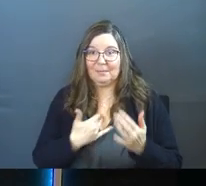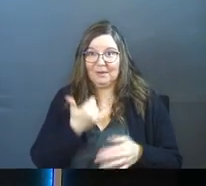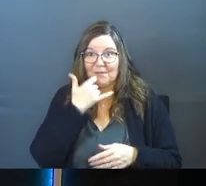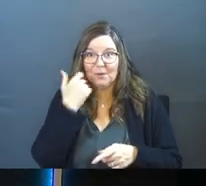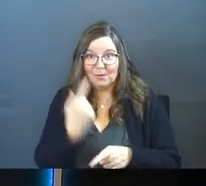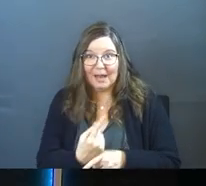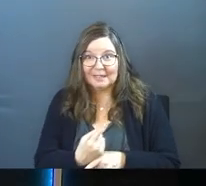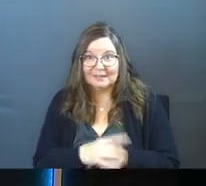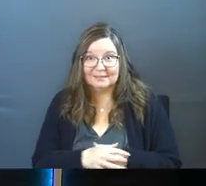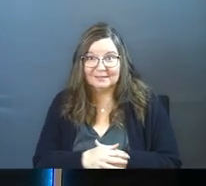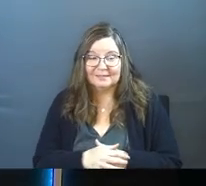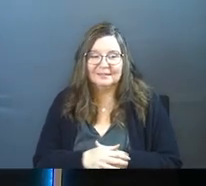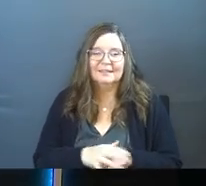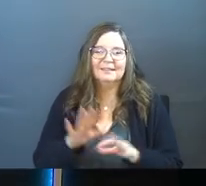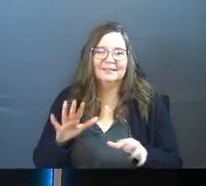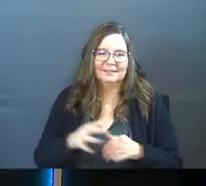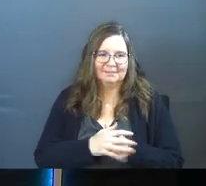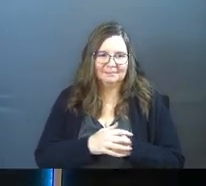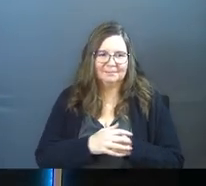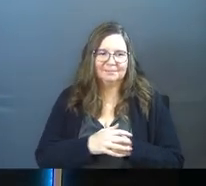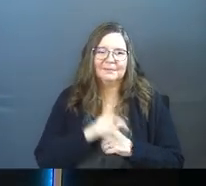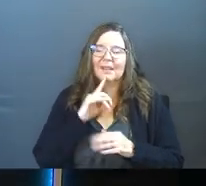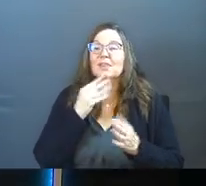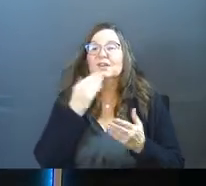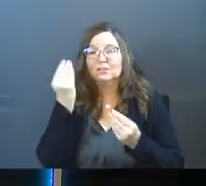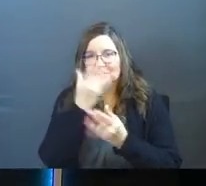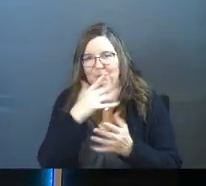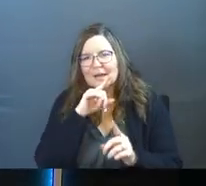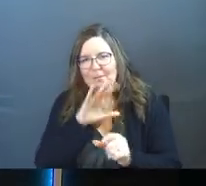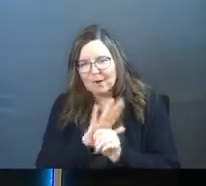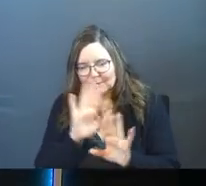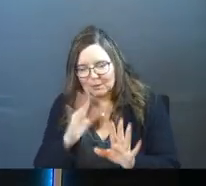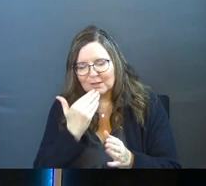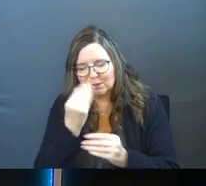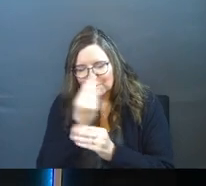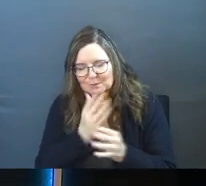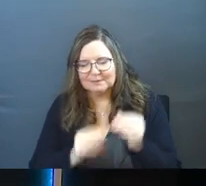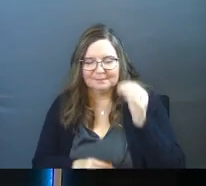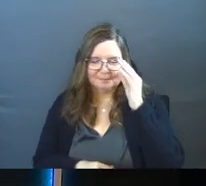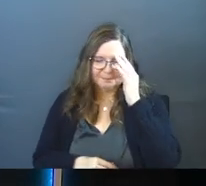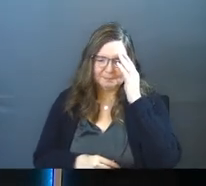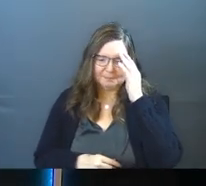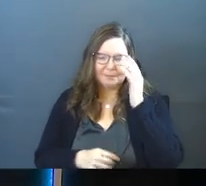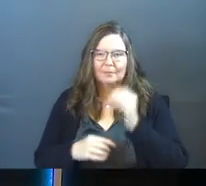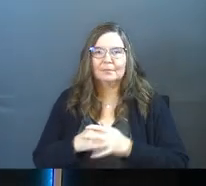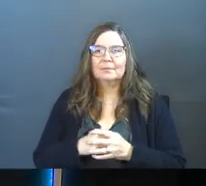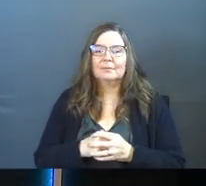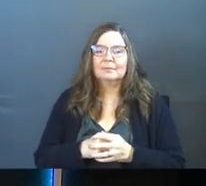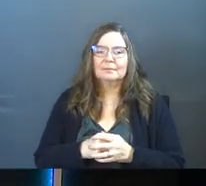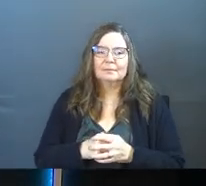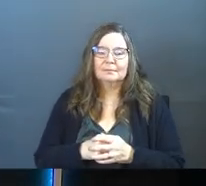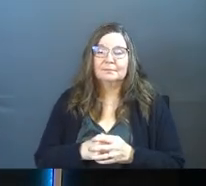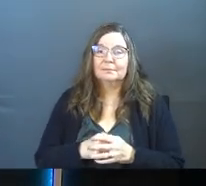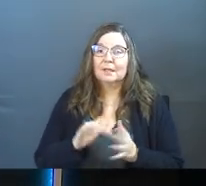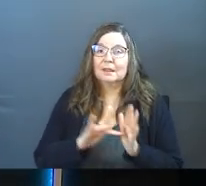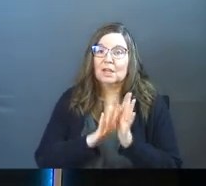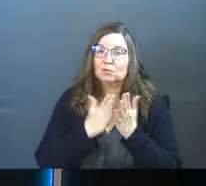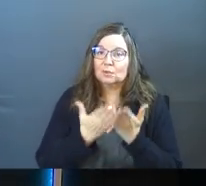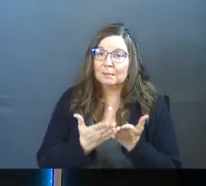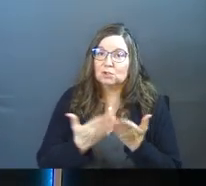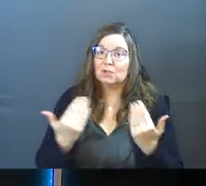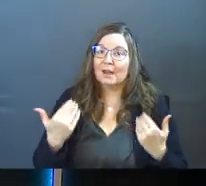right? So I'll tell you, there's good news. I promise you, there's good news. Wouldn't you know it, that